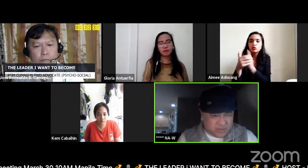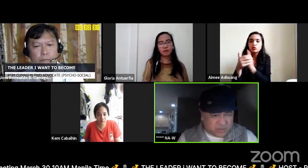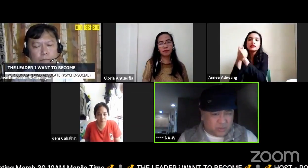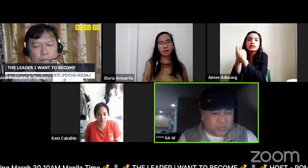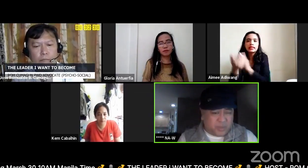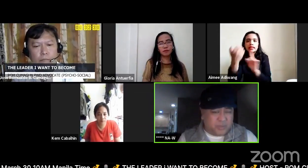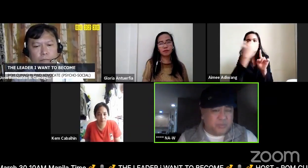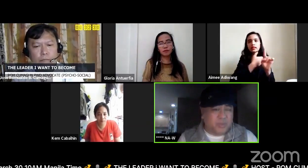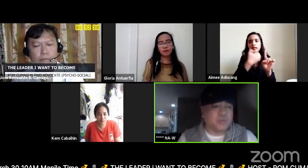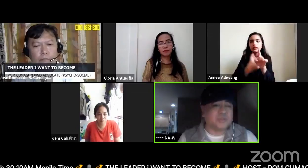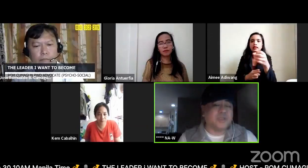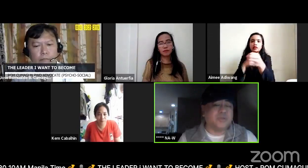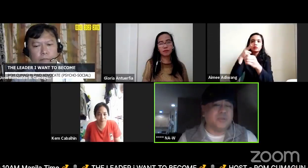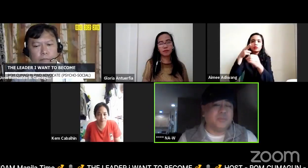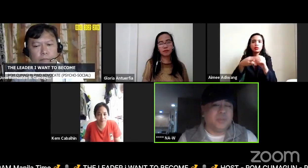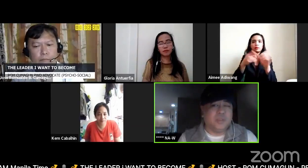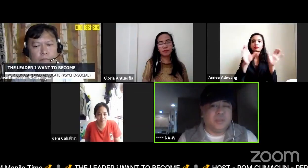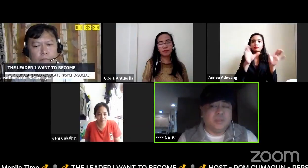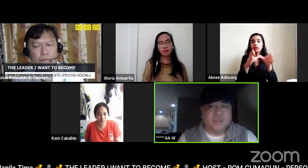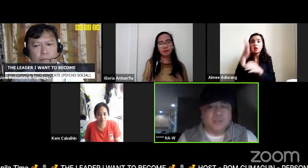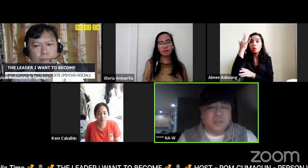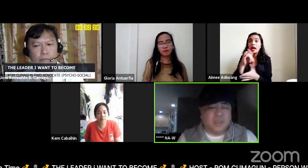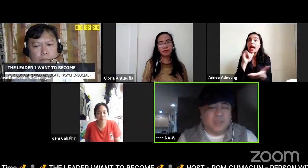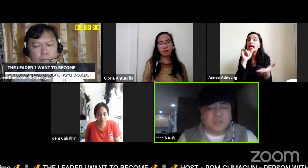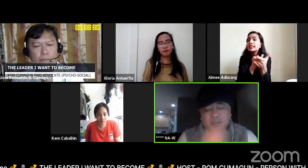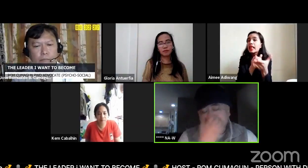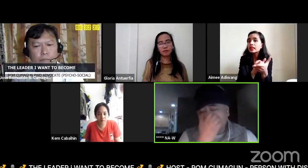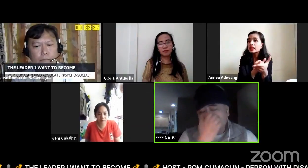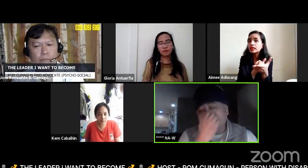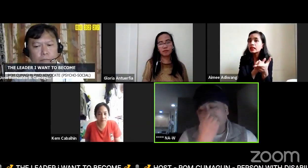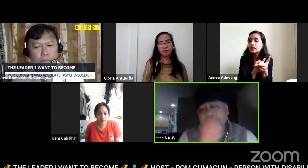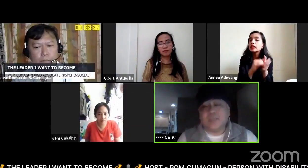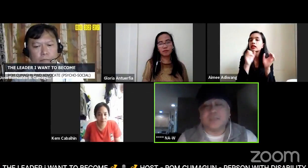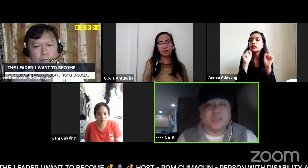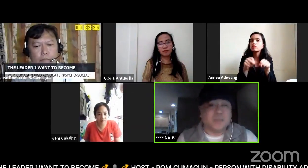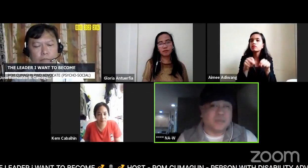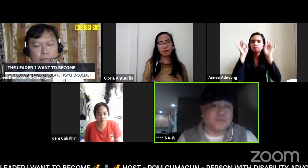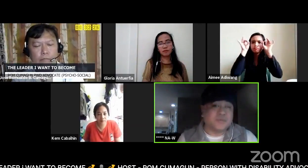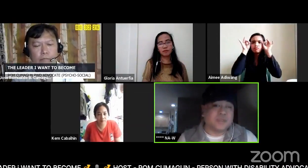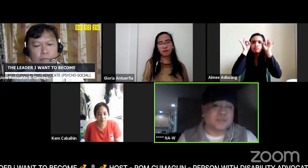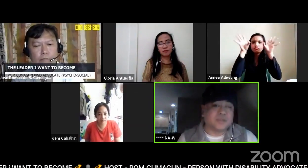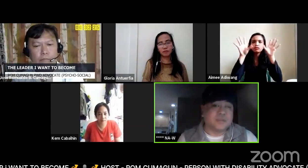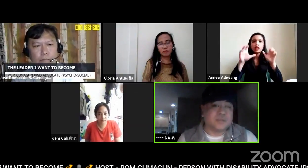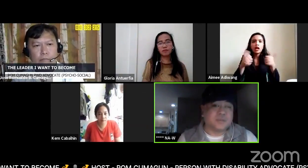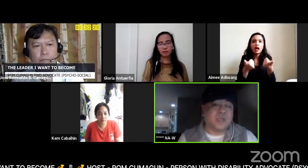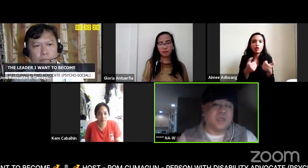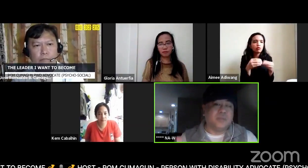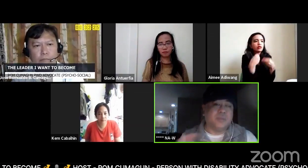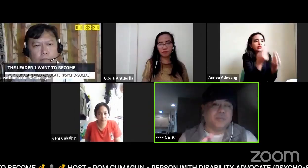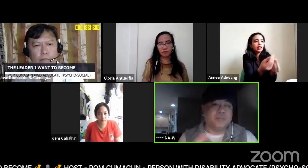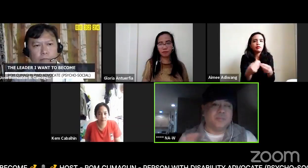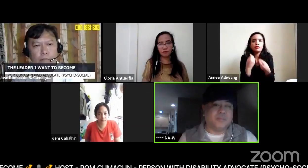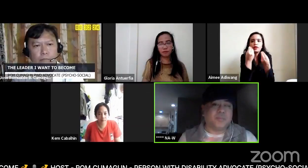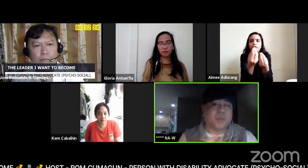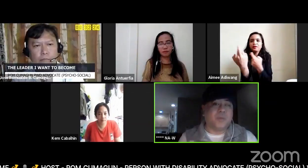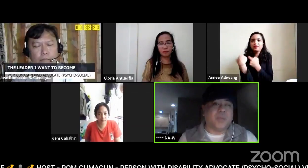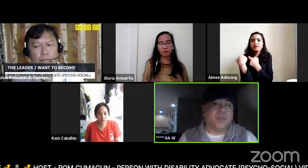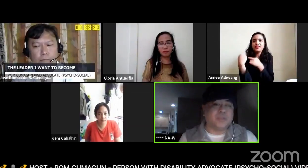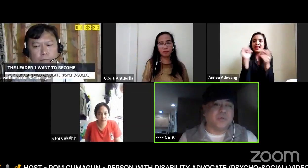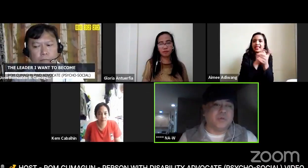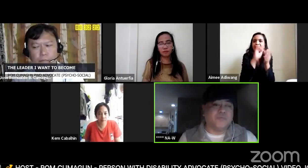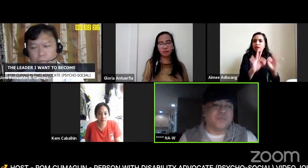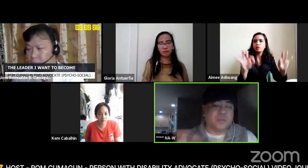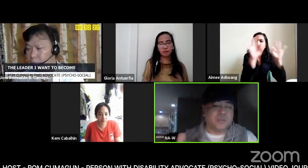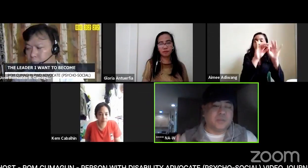of each group member, because that will be critical in the assignment of tasks. So kailangan may